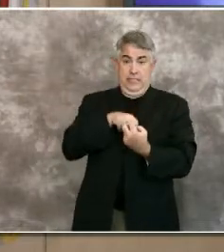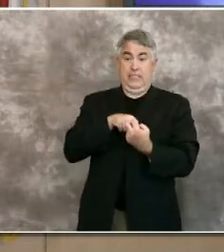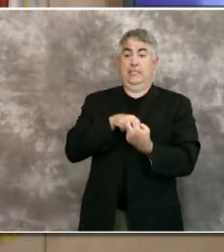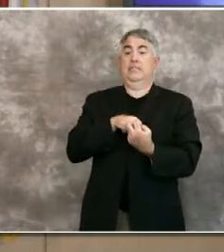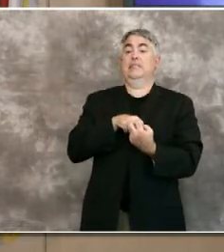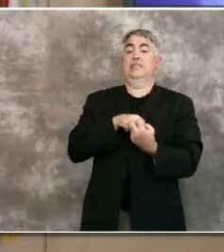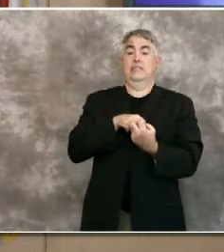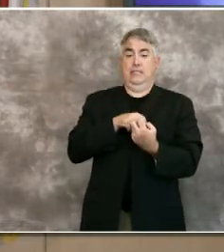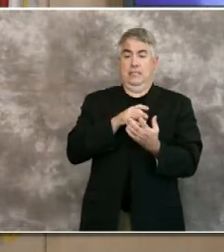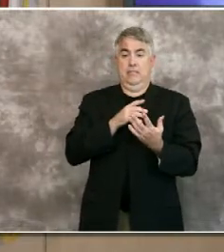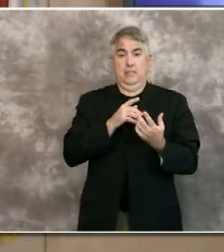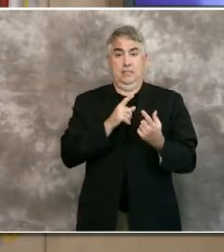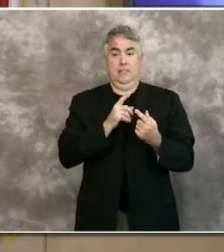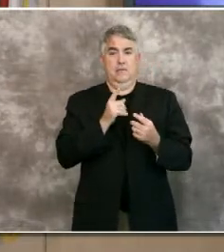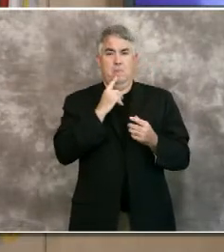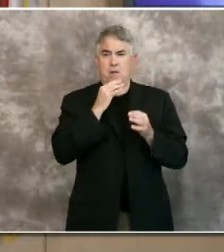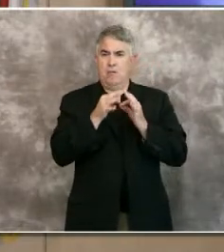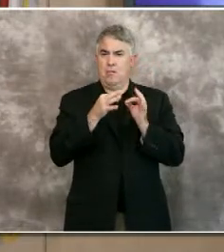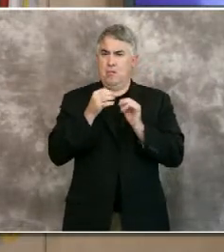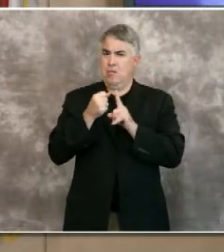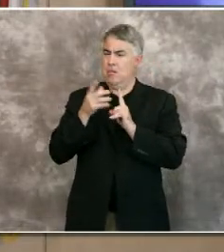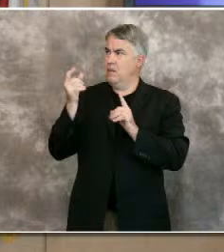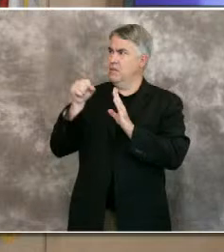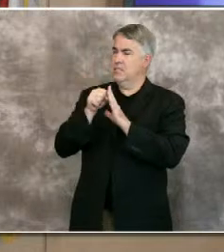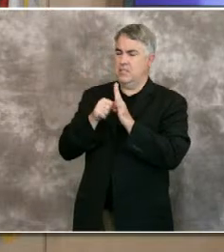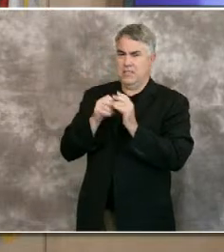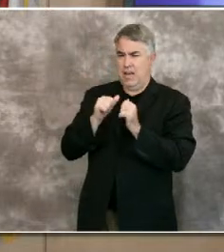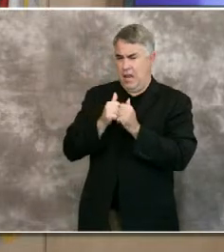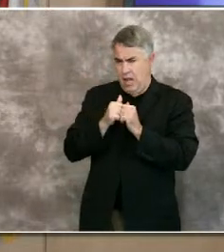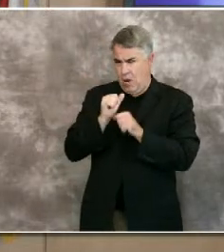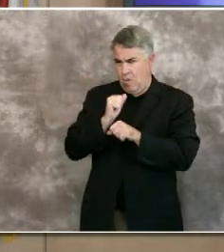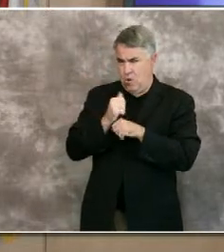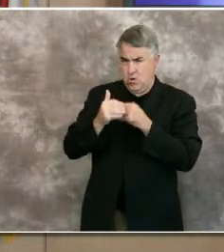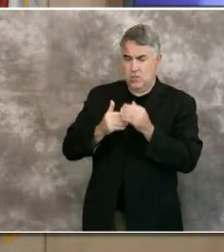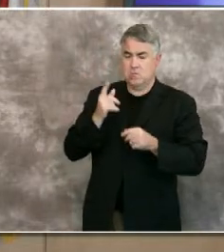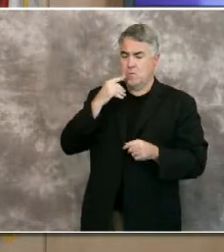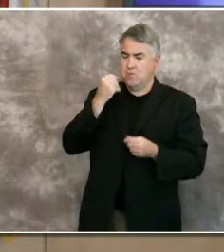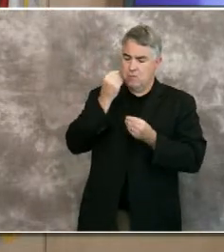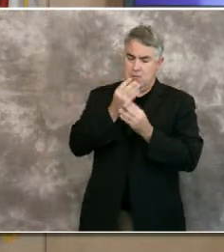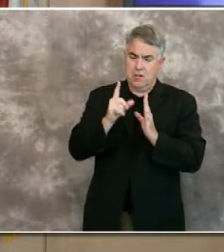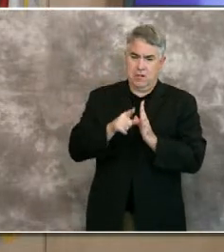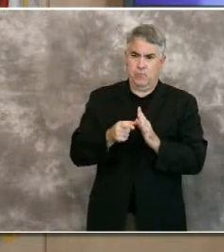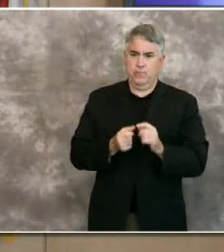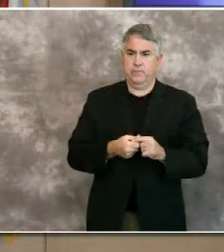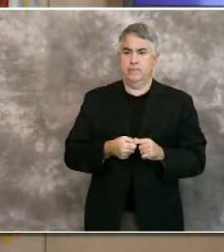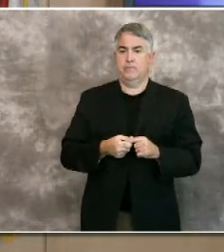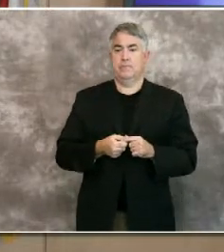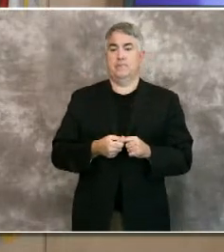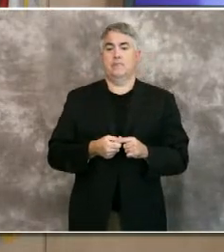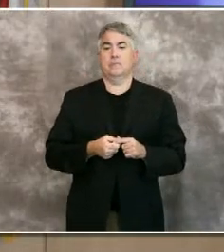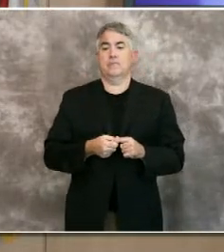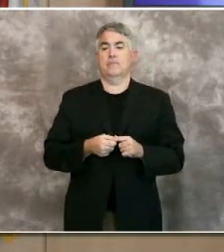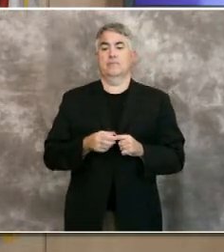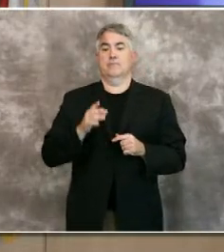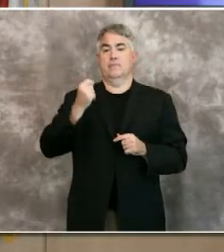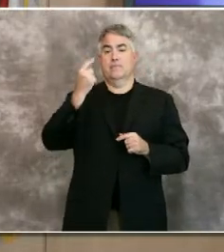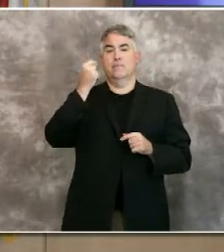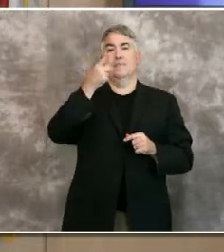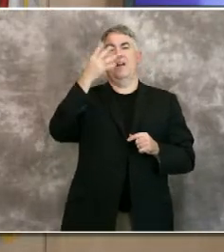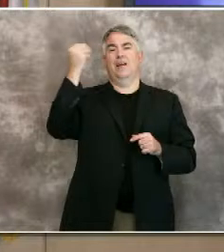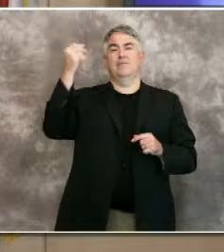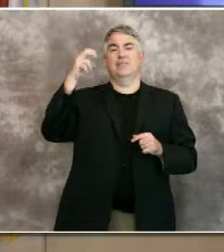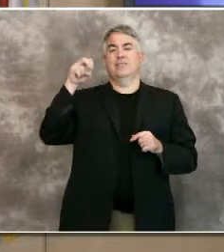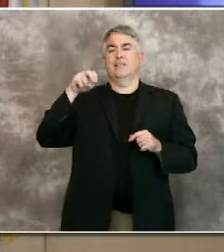until we get further clarification from the state. And then there's a specific exemption for persons who are engaged in outdoor work or recreation, such as swimming, walking,